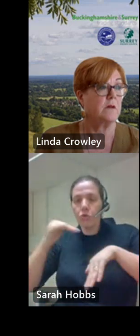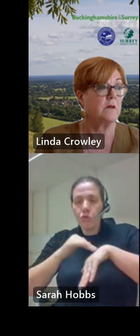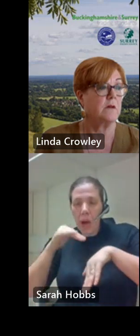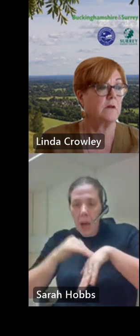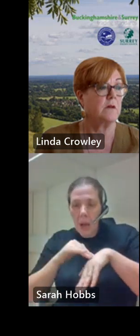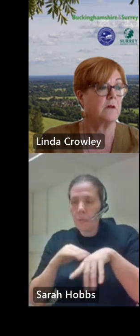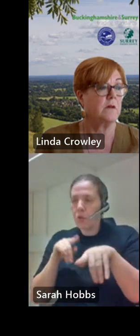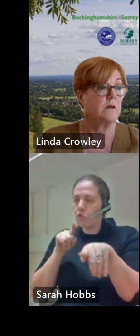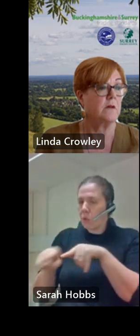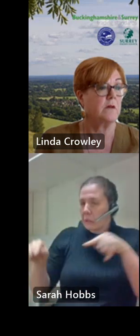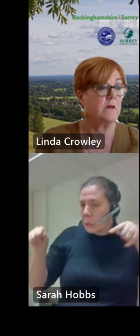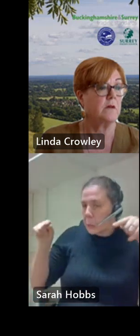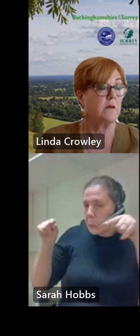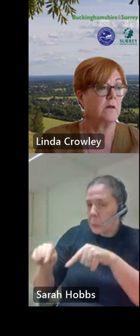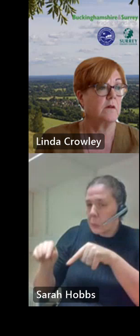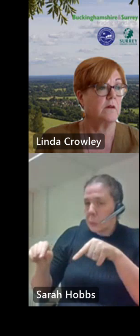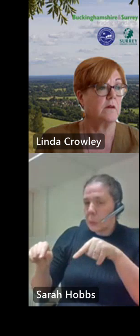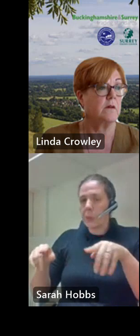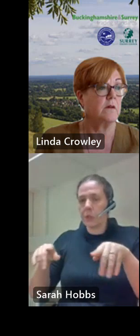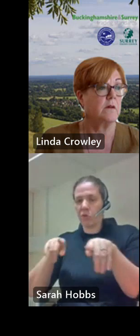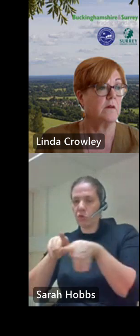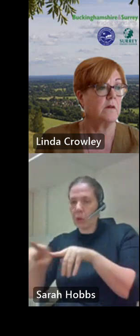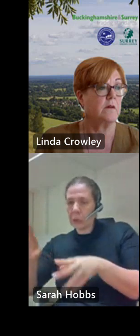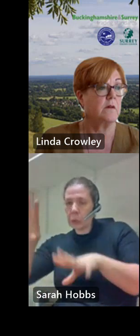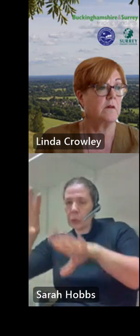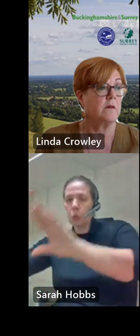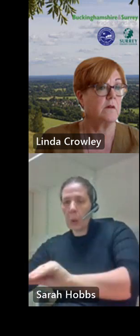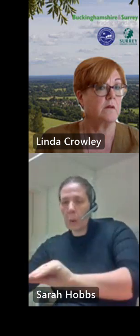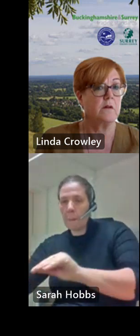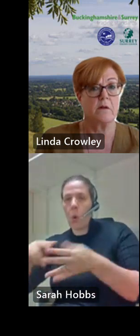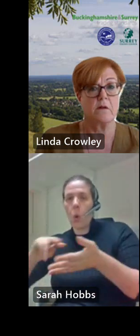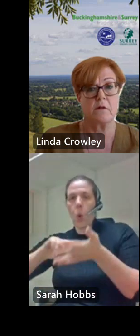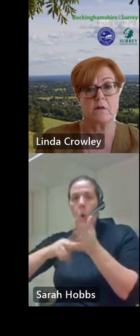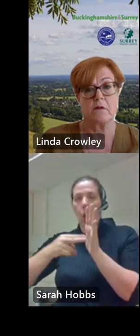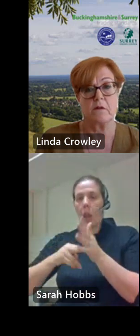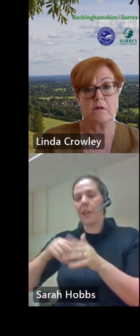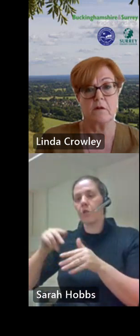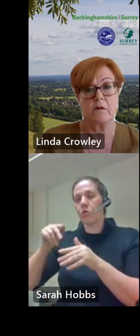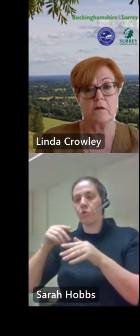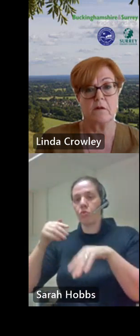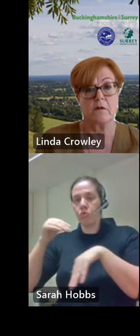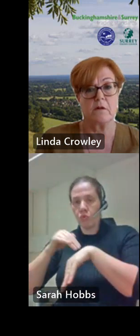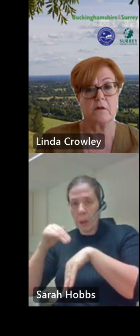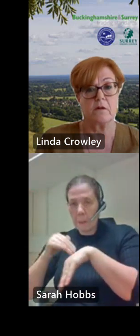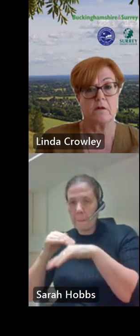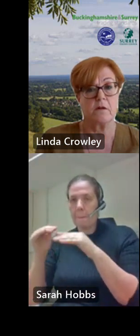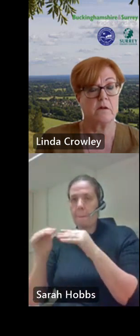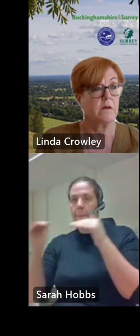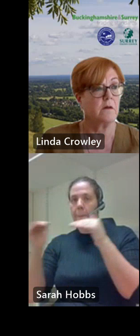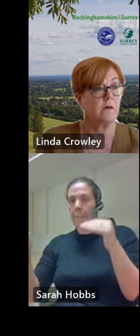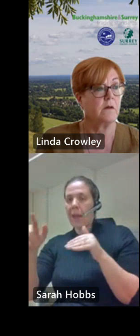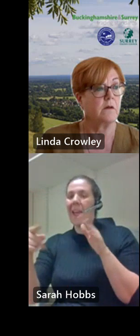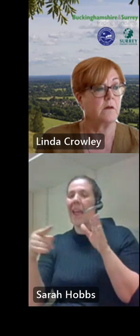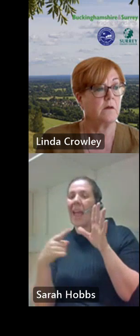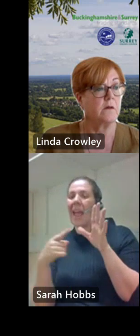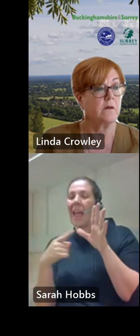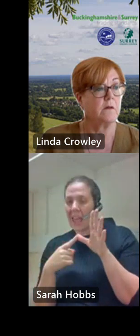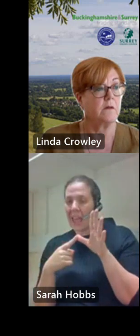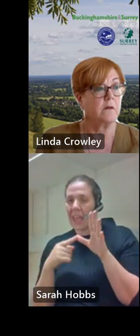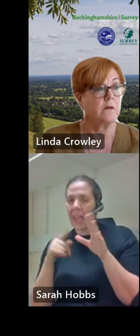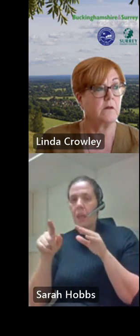target serious organised crime at a regional level. We work also with a national crime agency at a